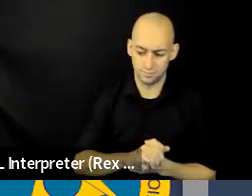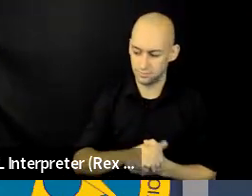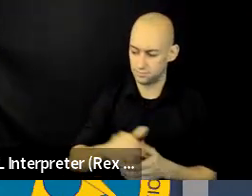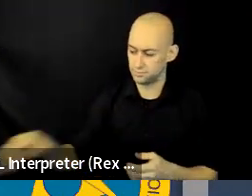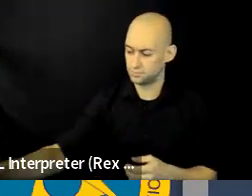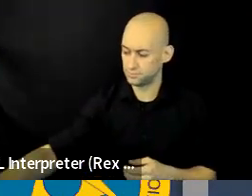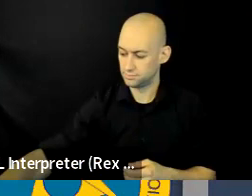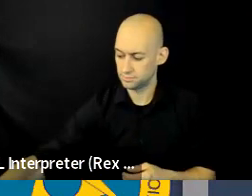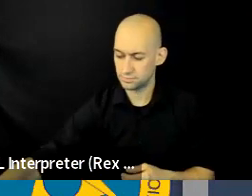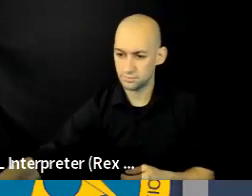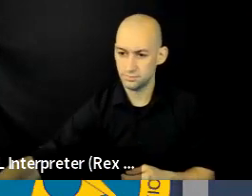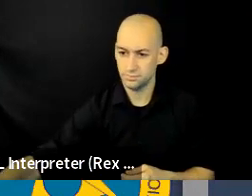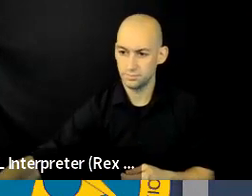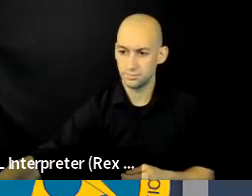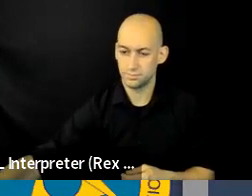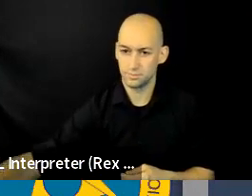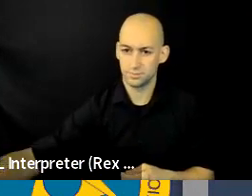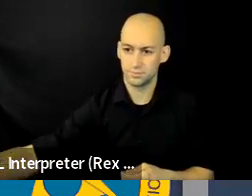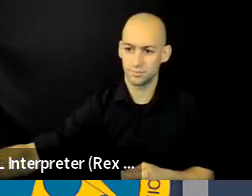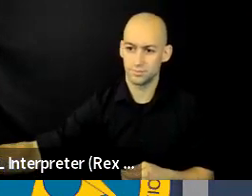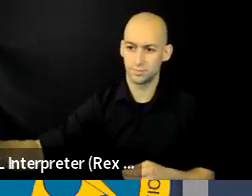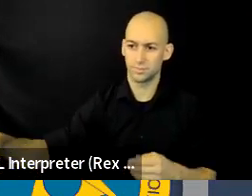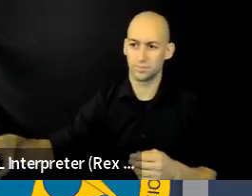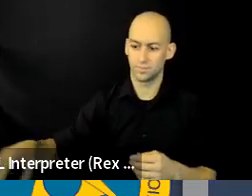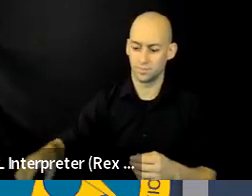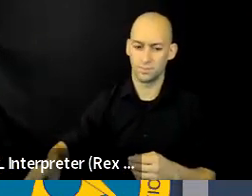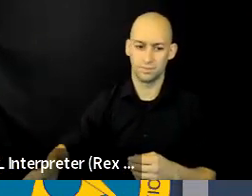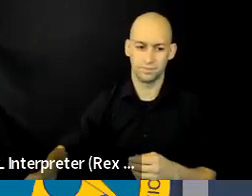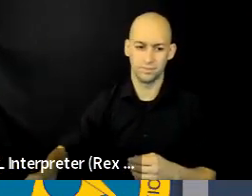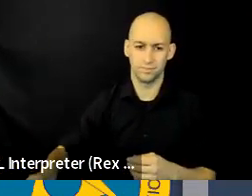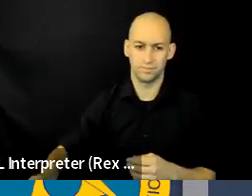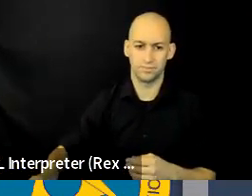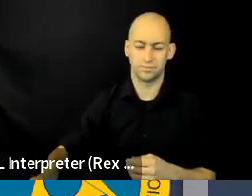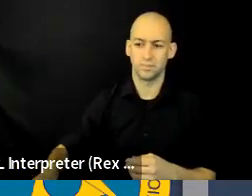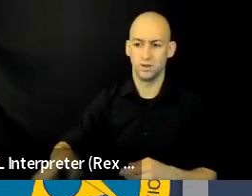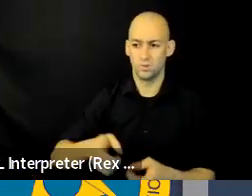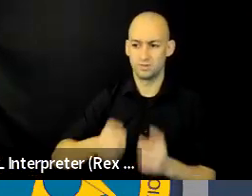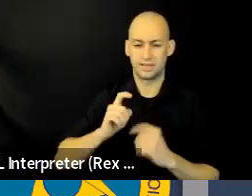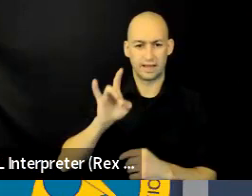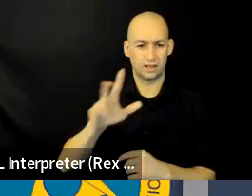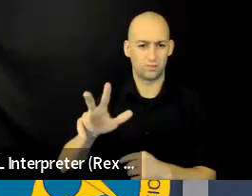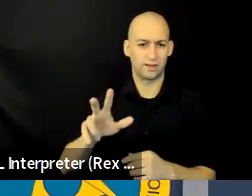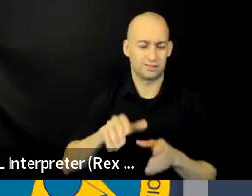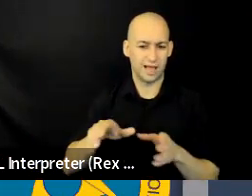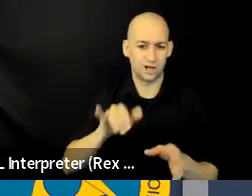Thank you, Vice Chair. I'm going to take 83. So tab 83 is an action item to approve a supplemental funding request